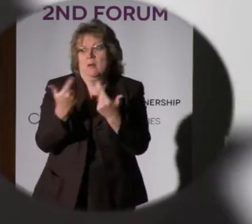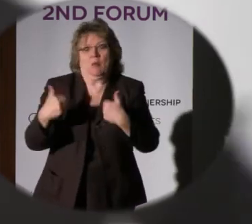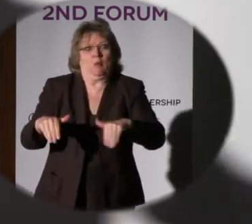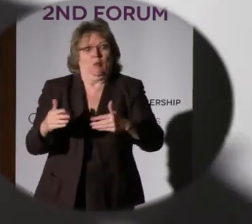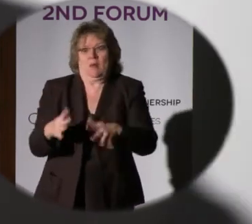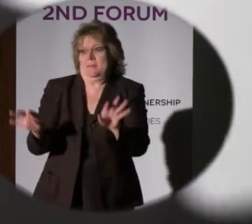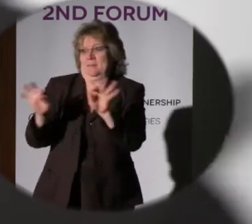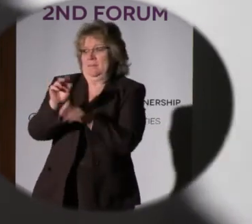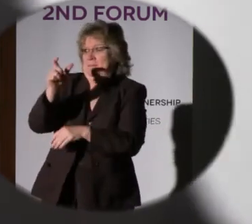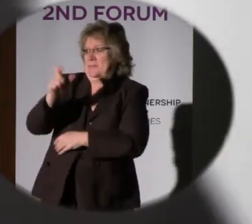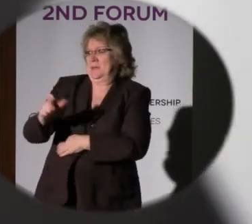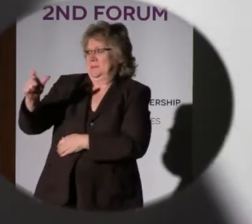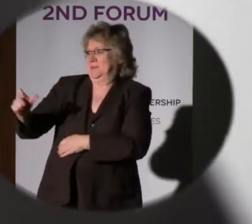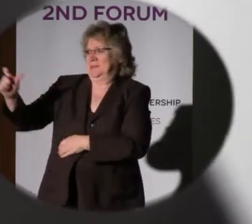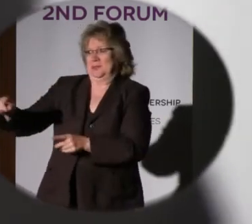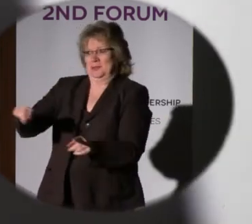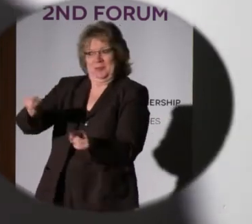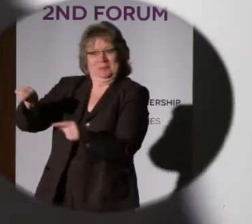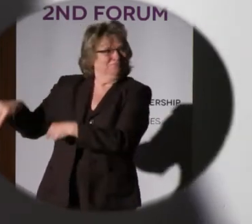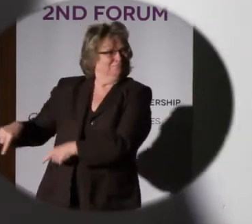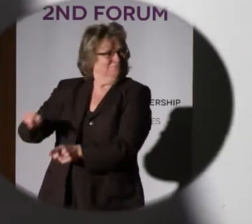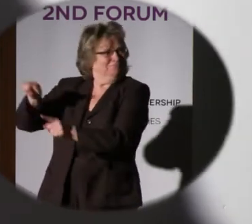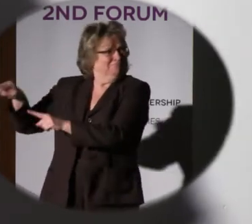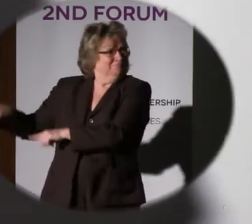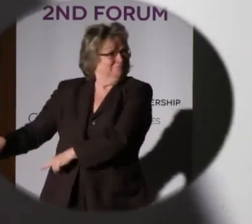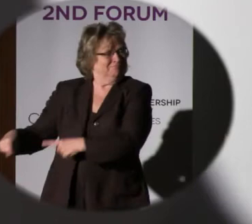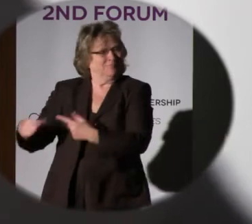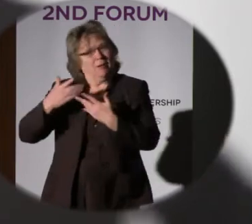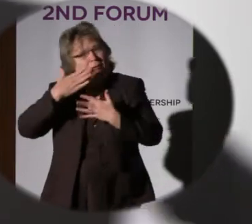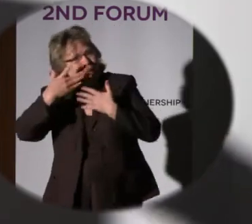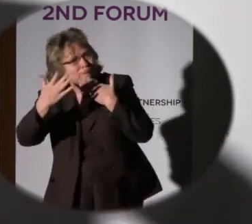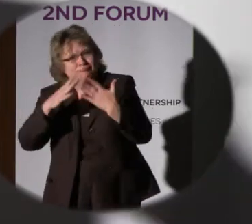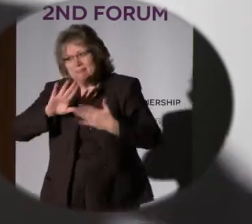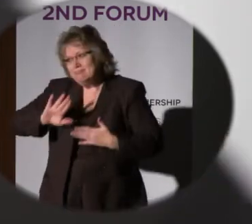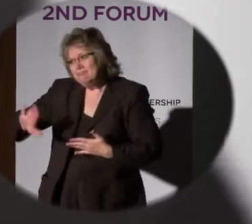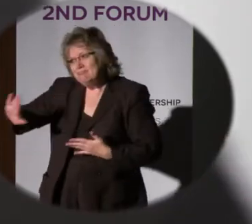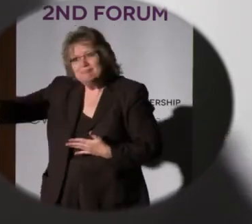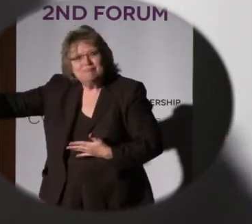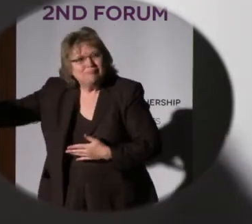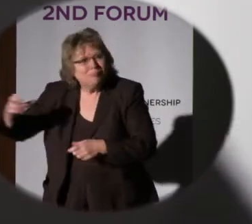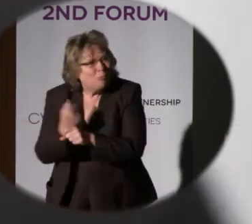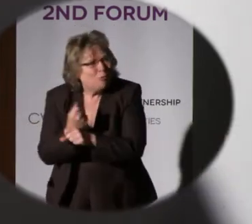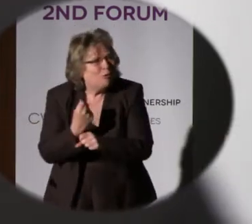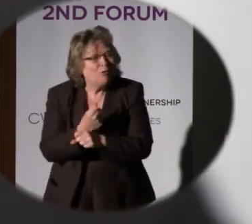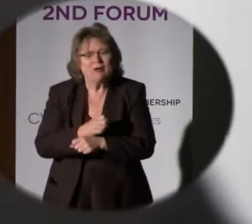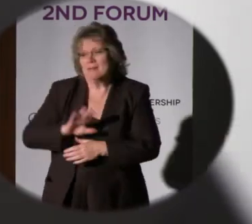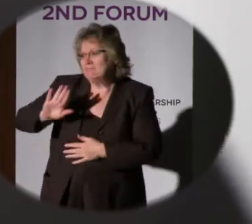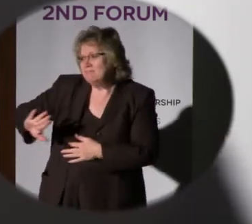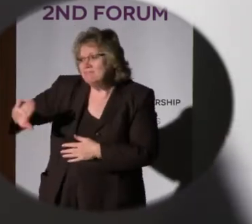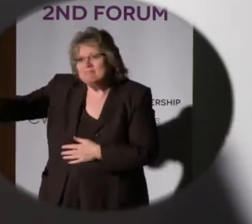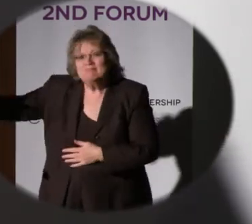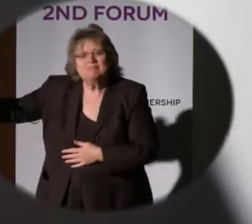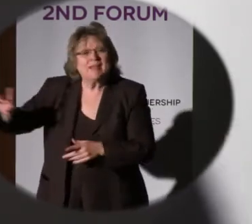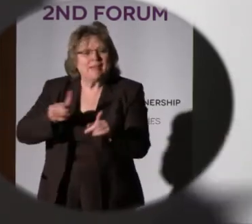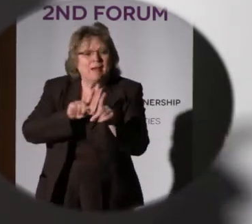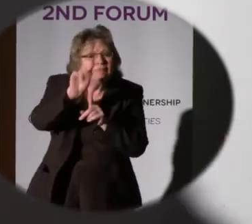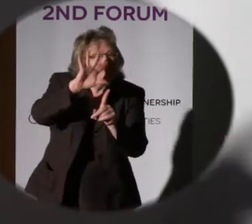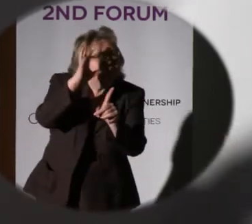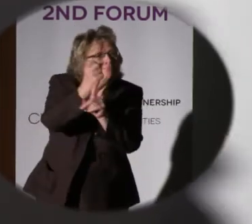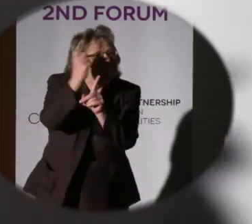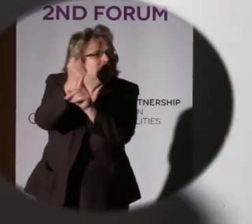a small amount of time and a remarkable list of people coming to speak briefly on a number of different